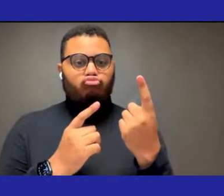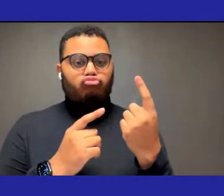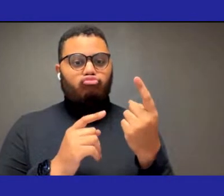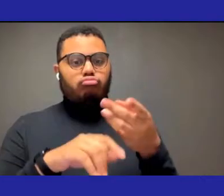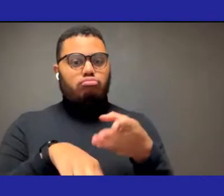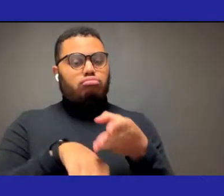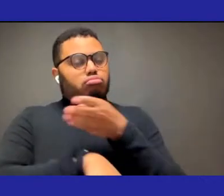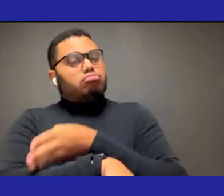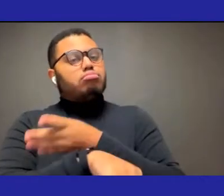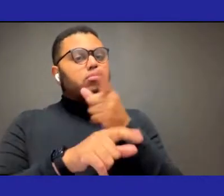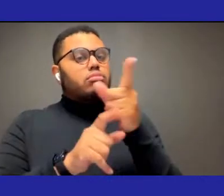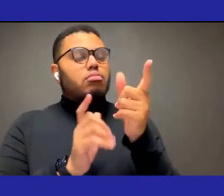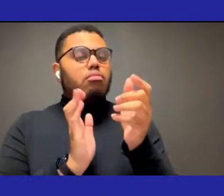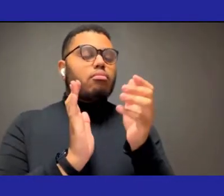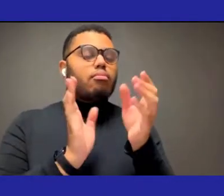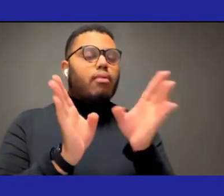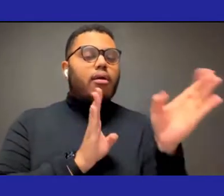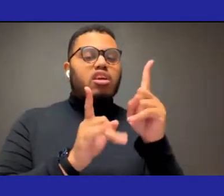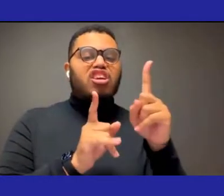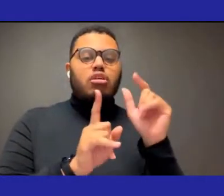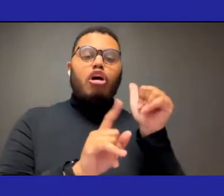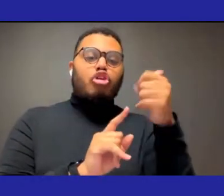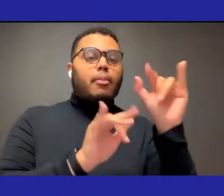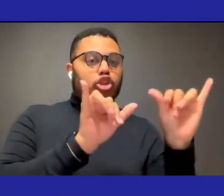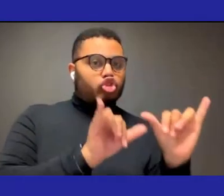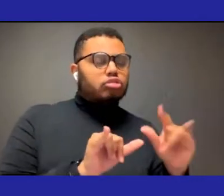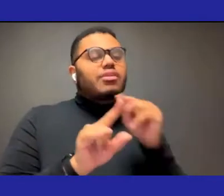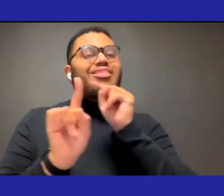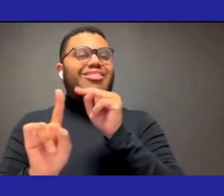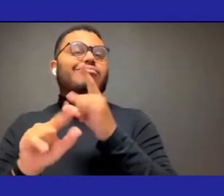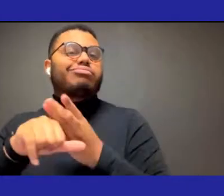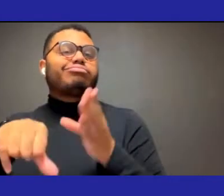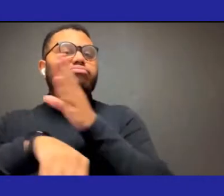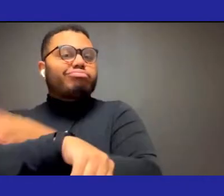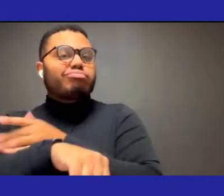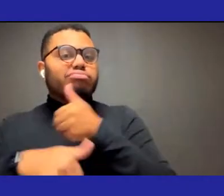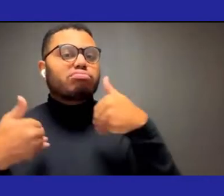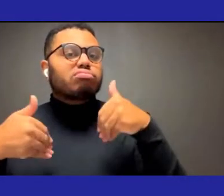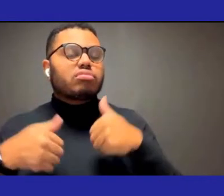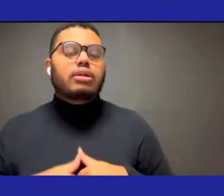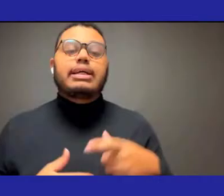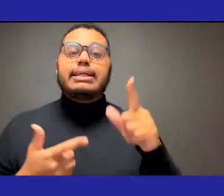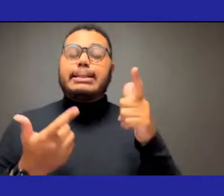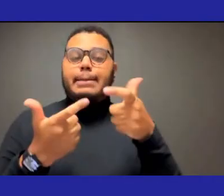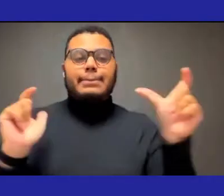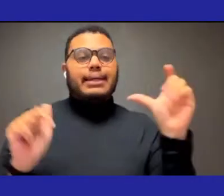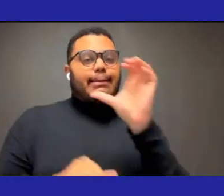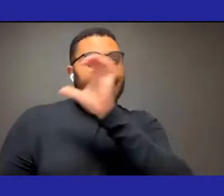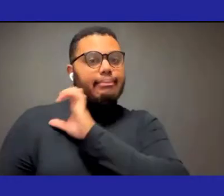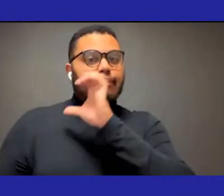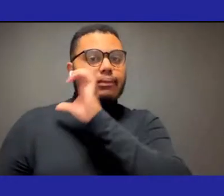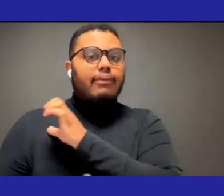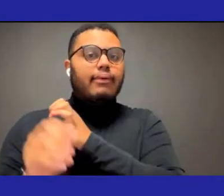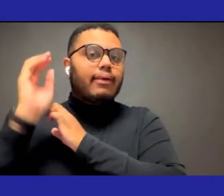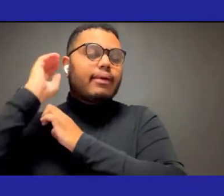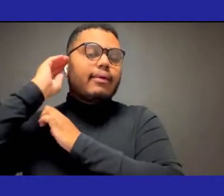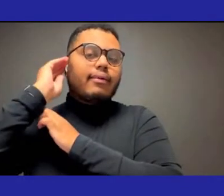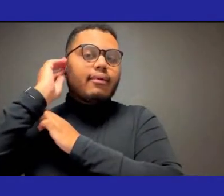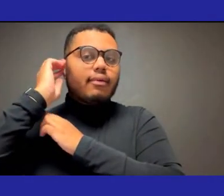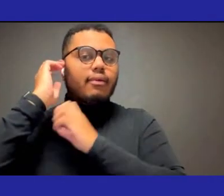we've always done well in. So this is a huge clinical, sort of impact of the